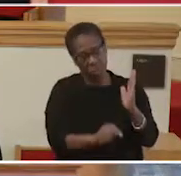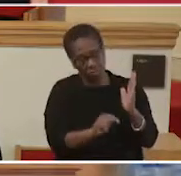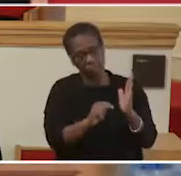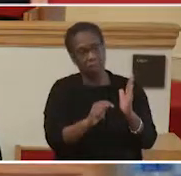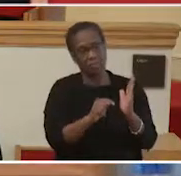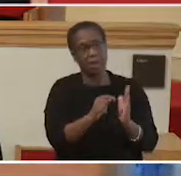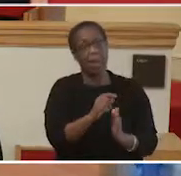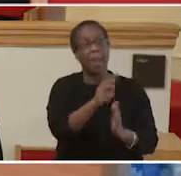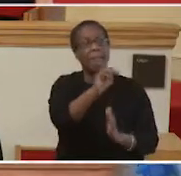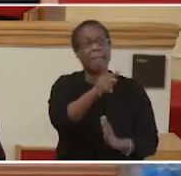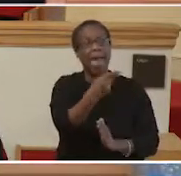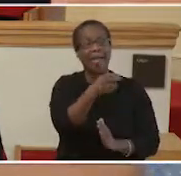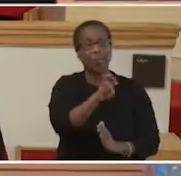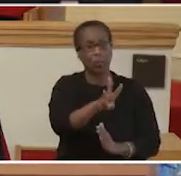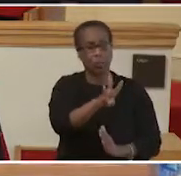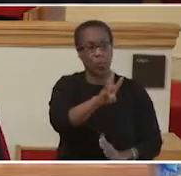Matthew